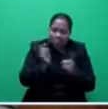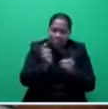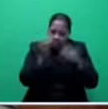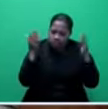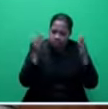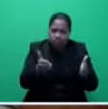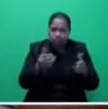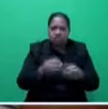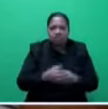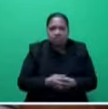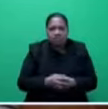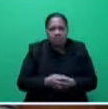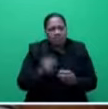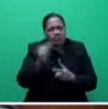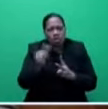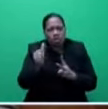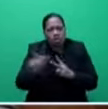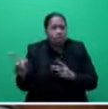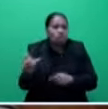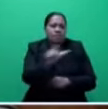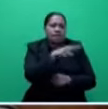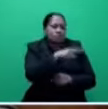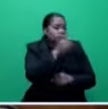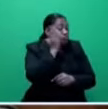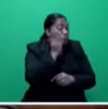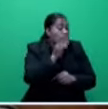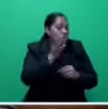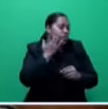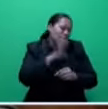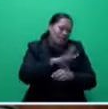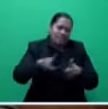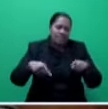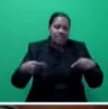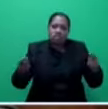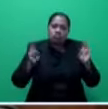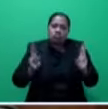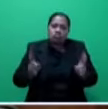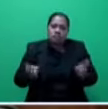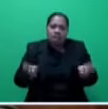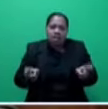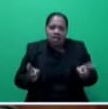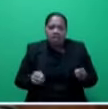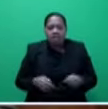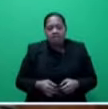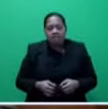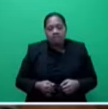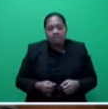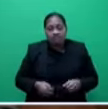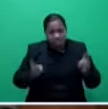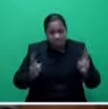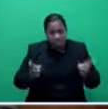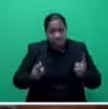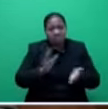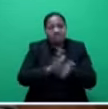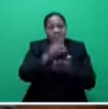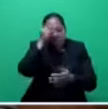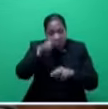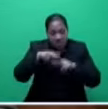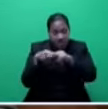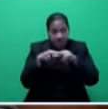Minister said, we will only return to schools when things normalise. In an effort to normalise formal education in Fiji,